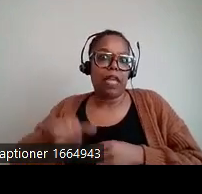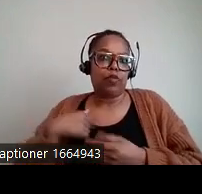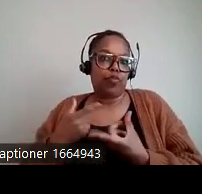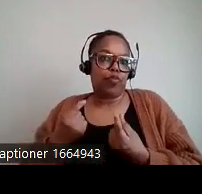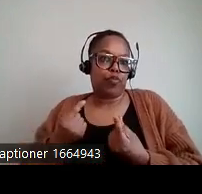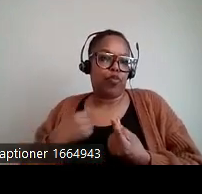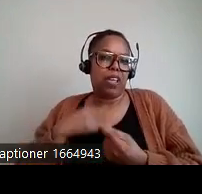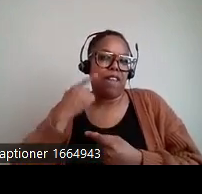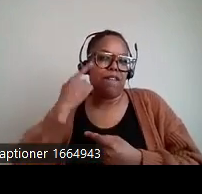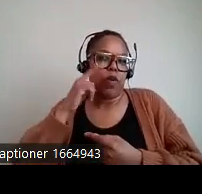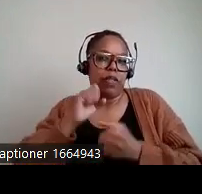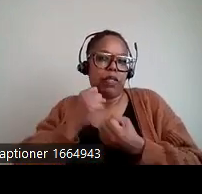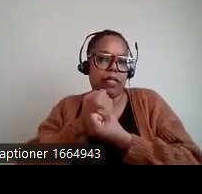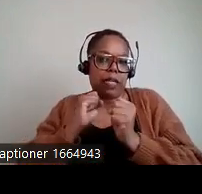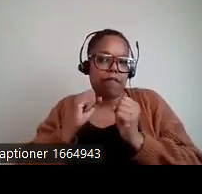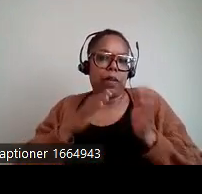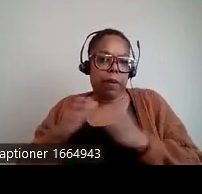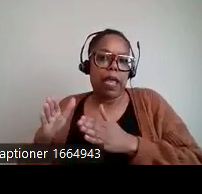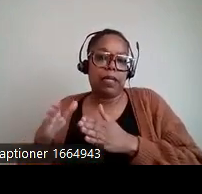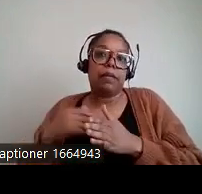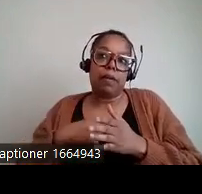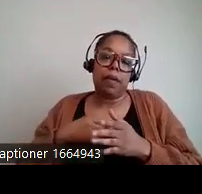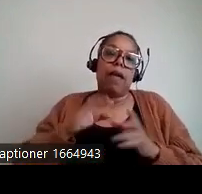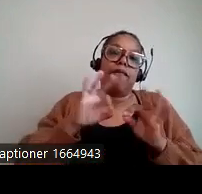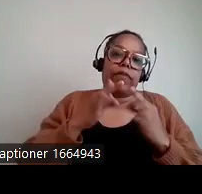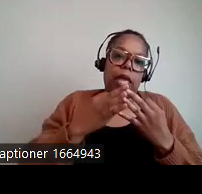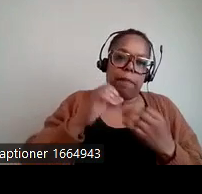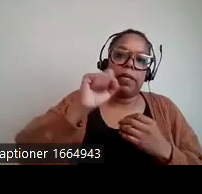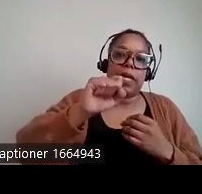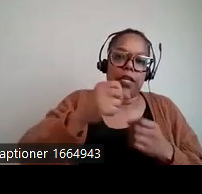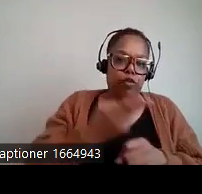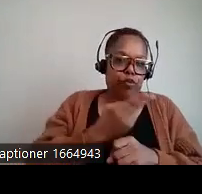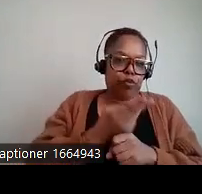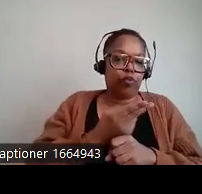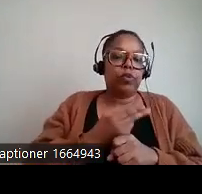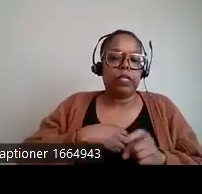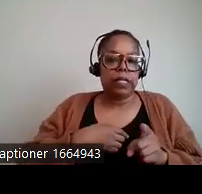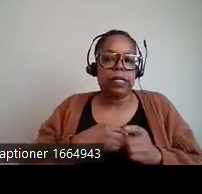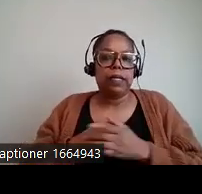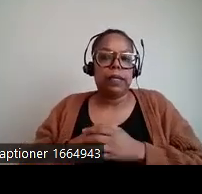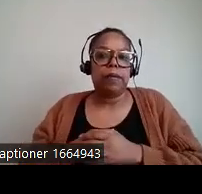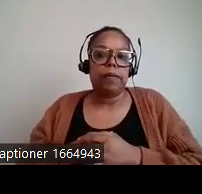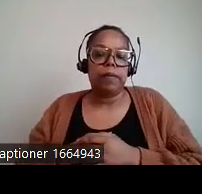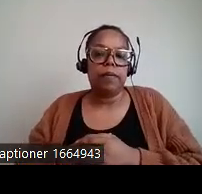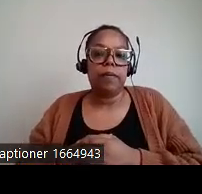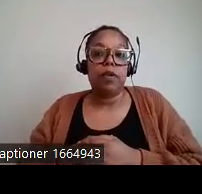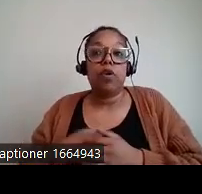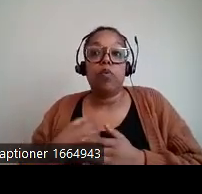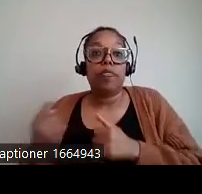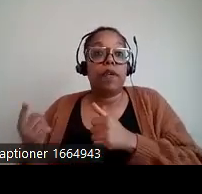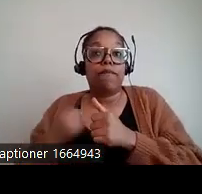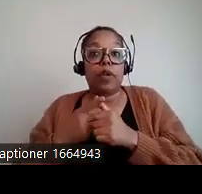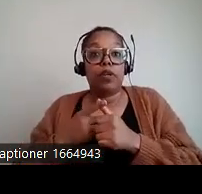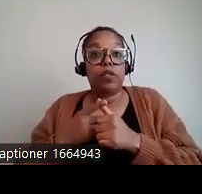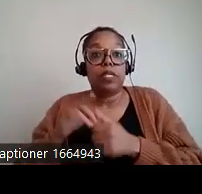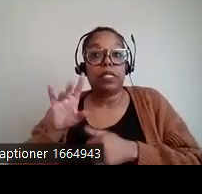is about. And, families do refer to it. And one of the things that we like to do is, within those first 72 hours is call the family